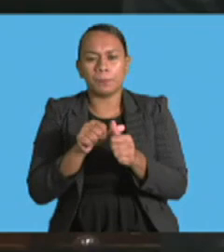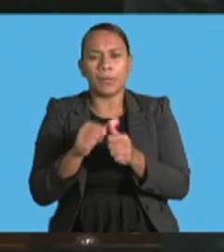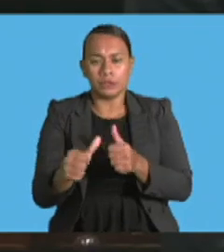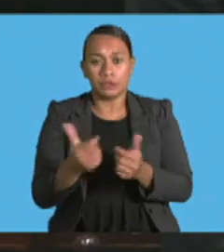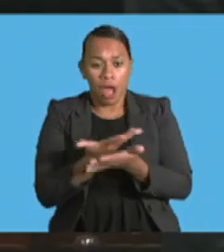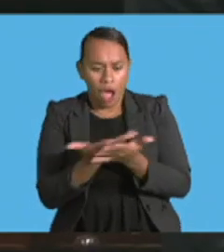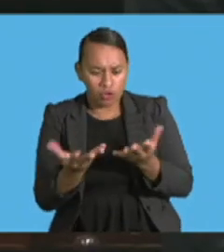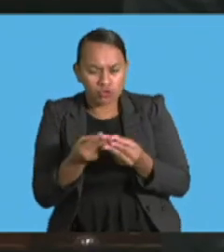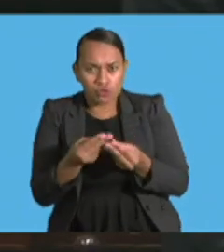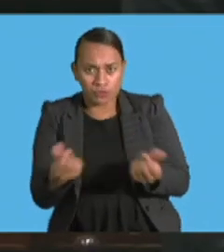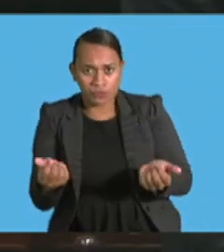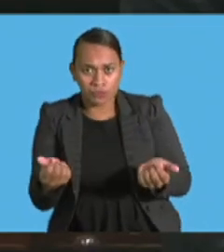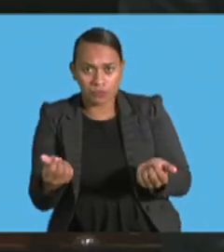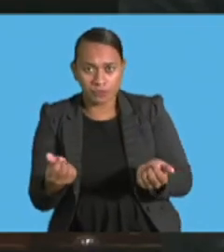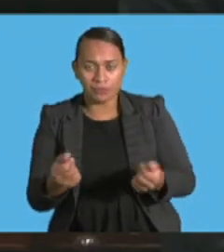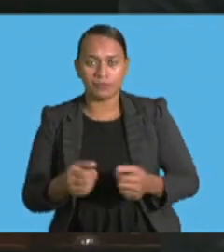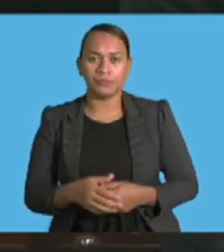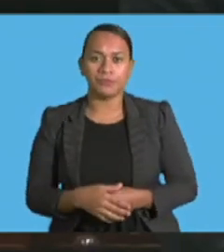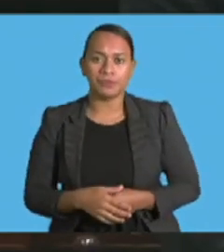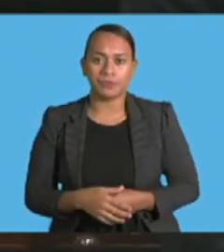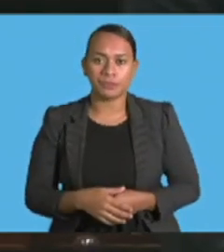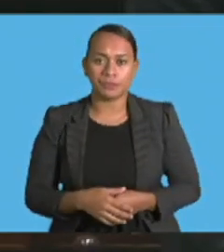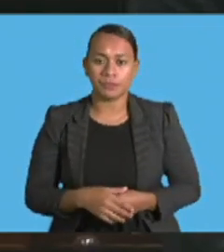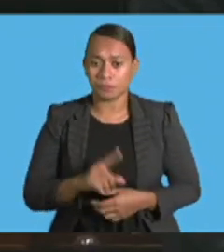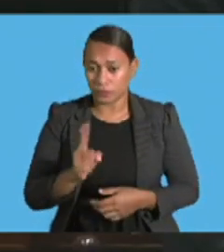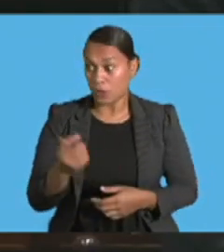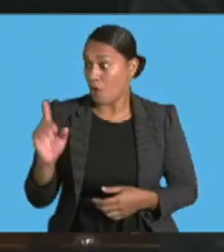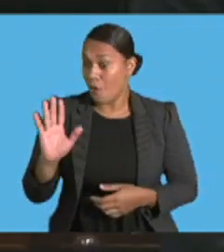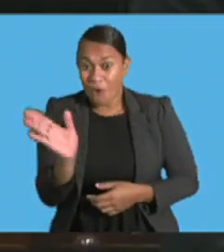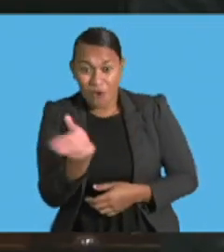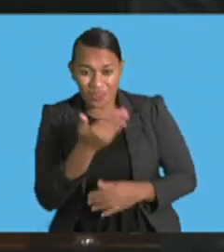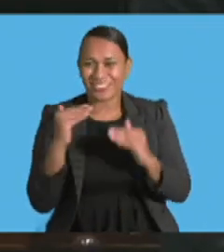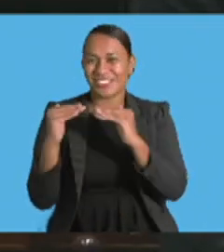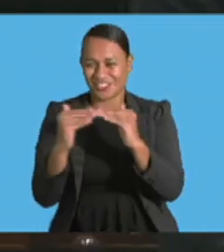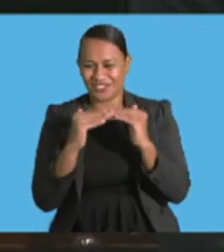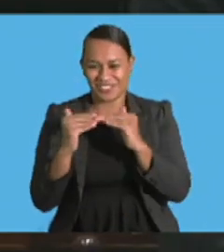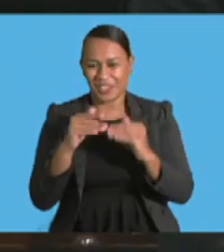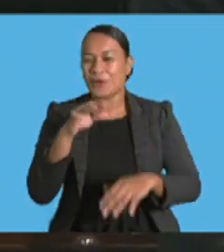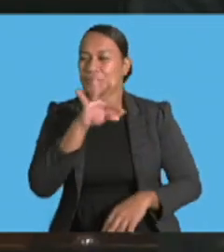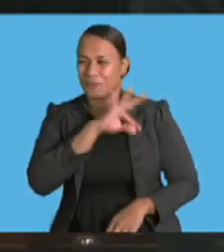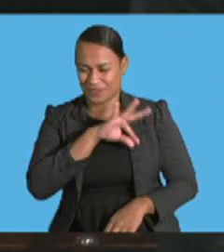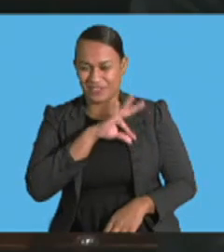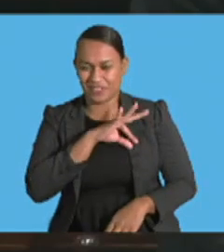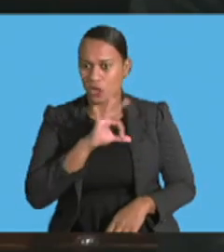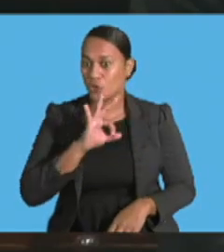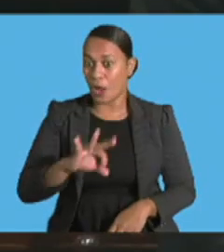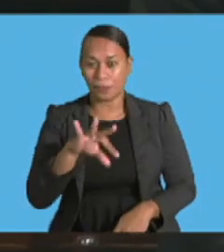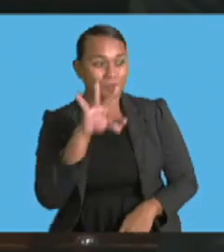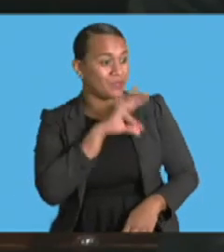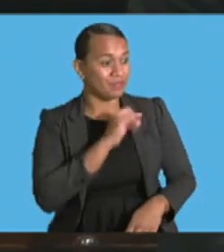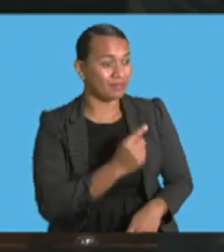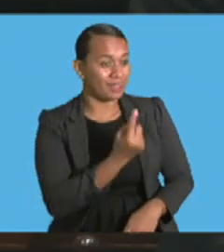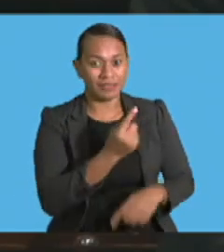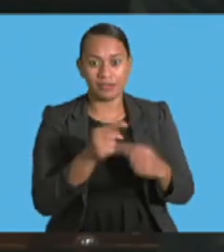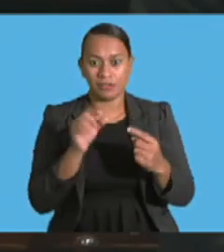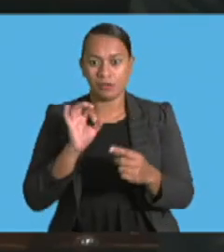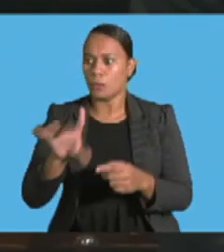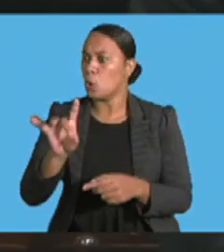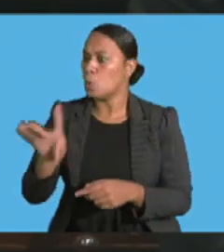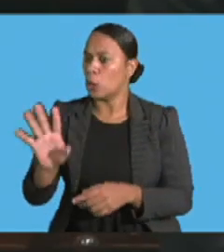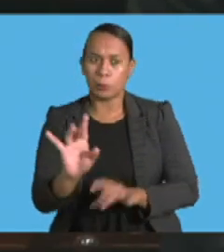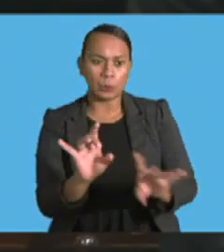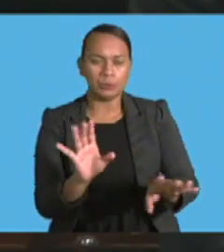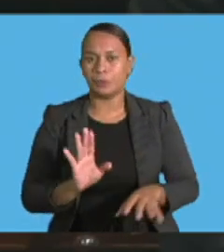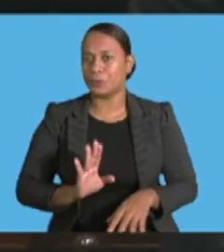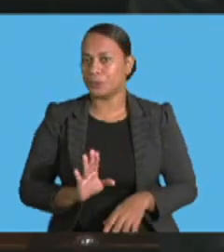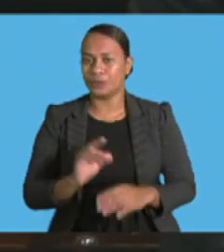one is worse off while someone benefits. The Speaker said the Department of Environment administers the EIA process for all